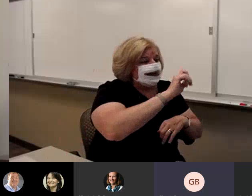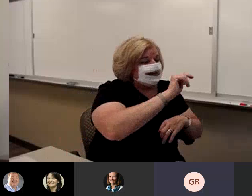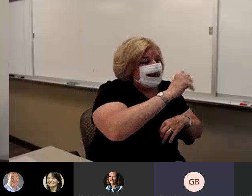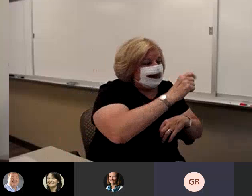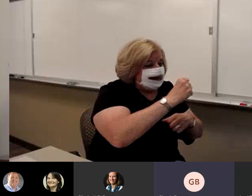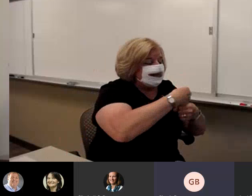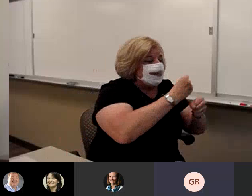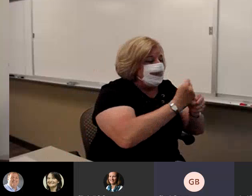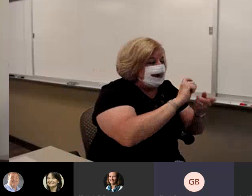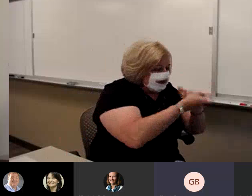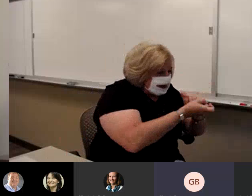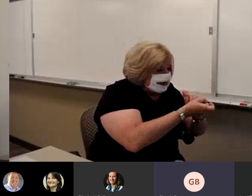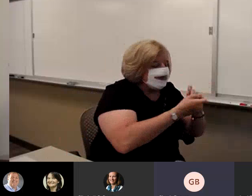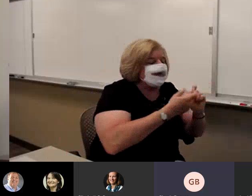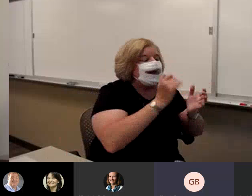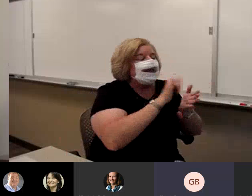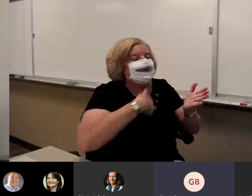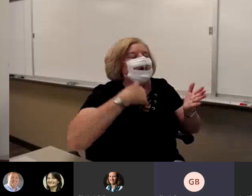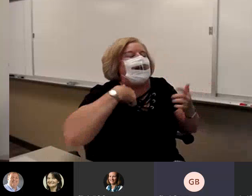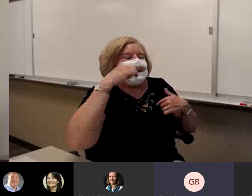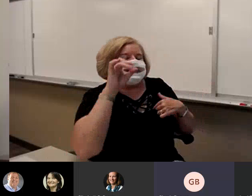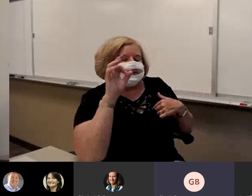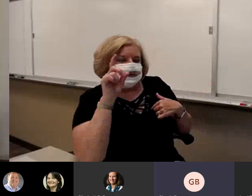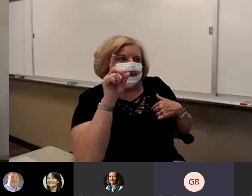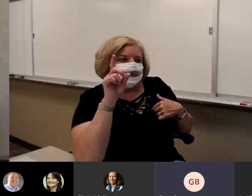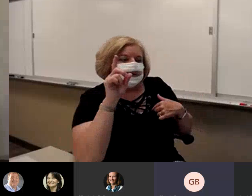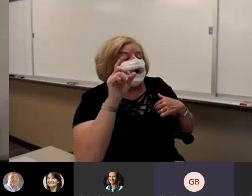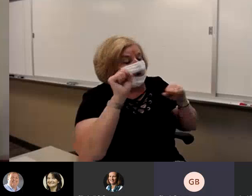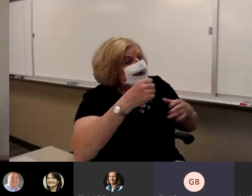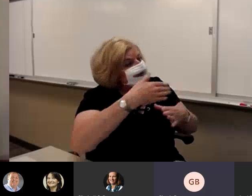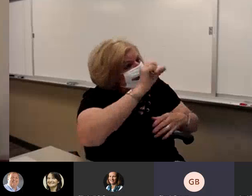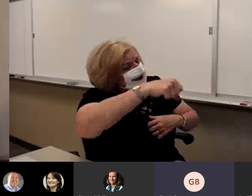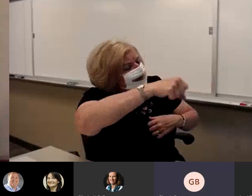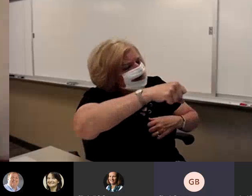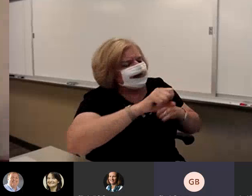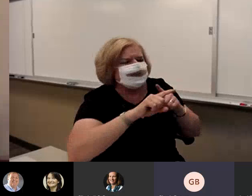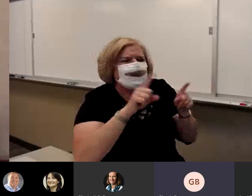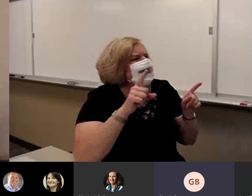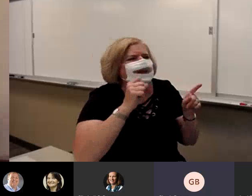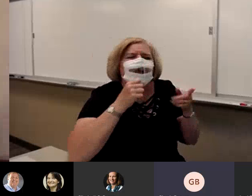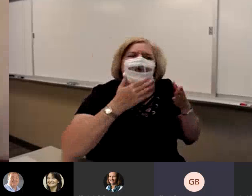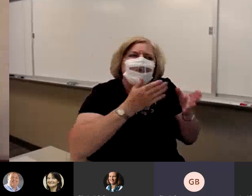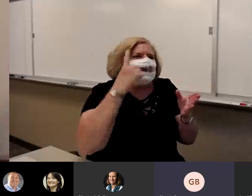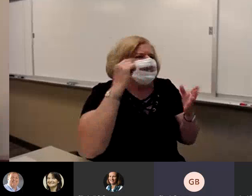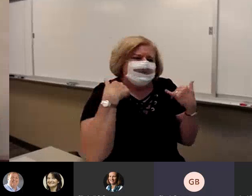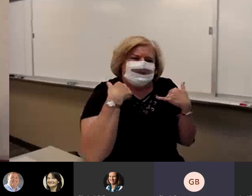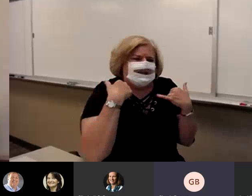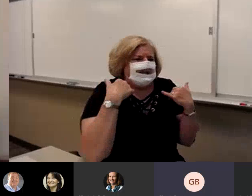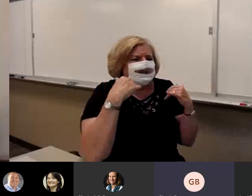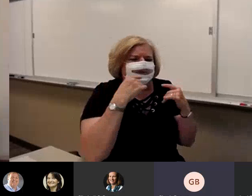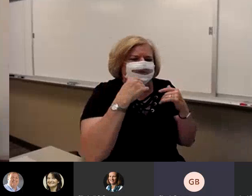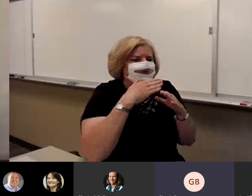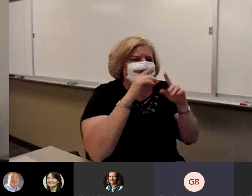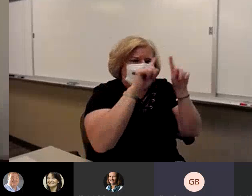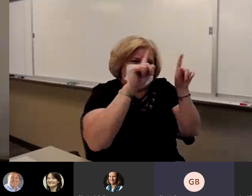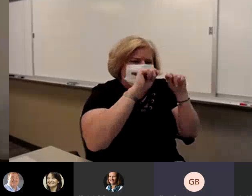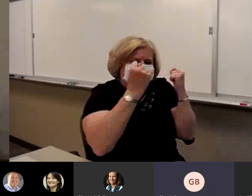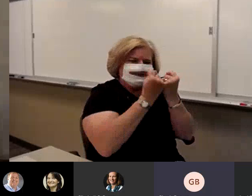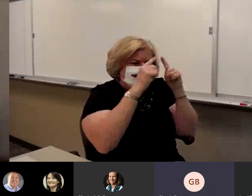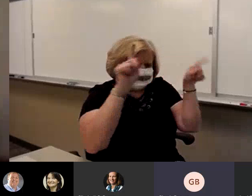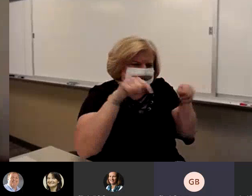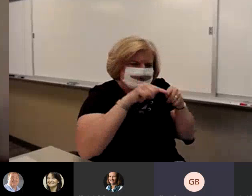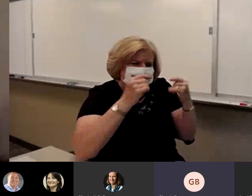I had to before I could do that. So yeah, you can share it. There wasn't a way for me to share the team screen. Does that make